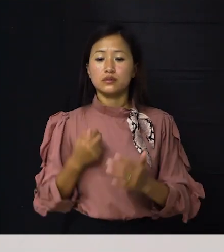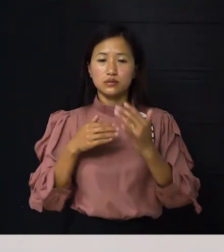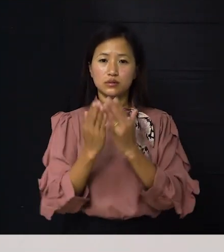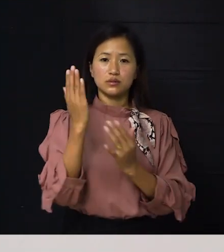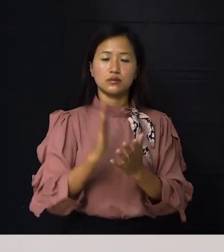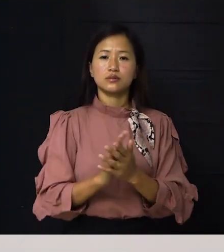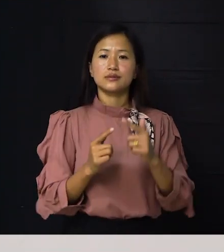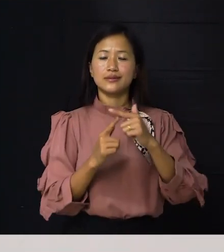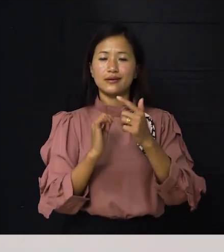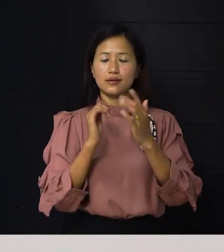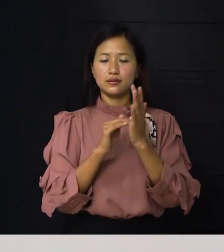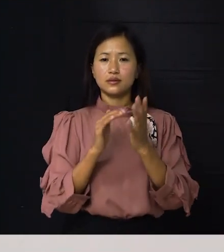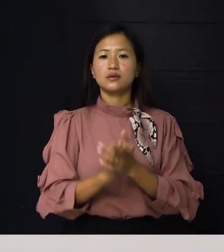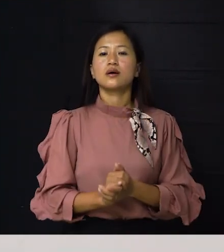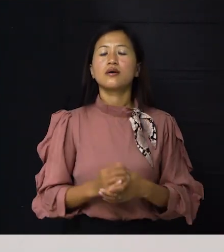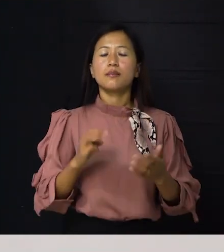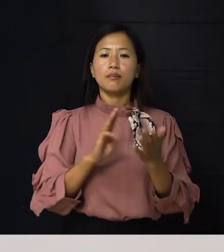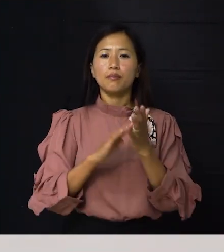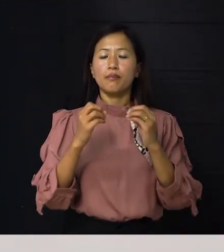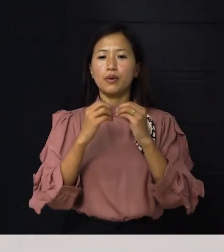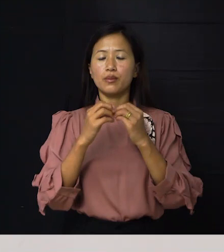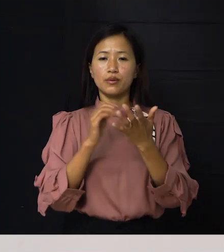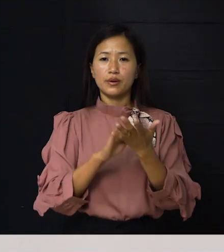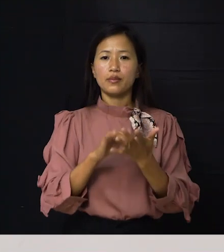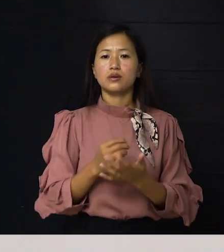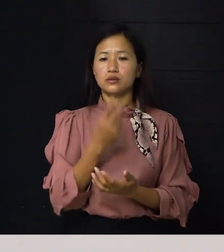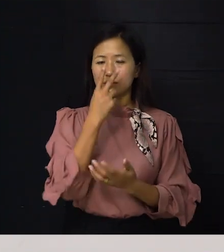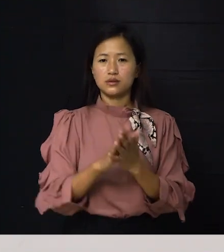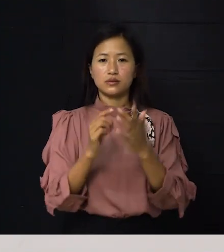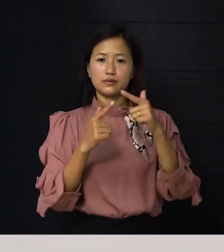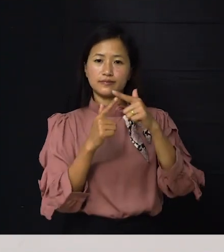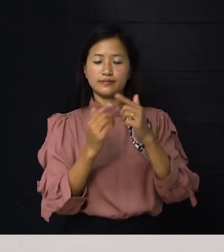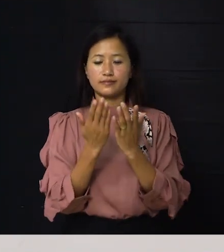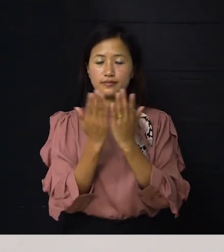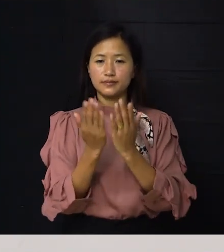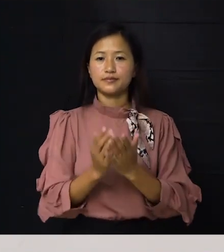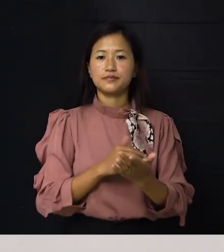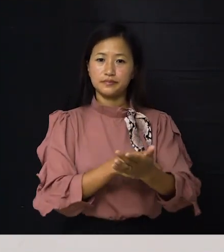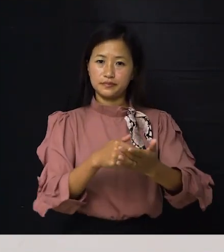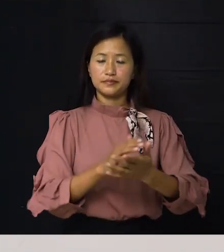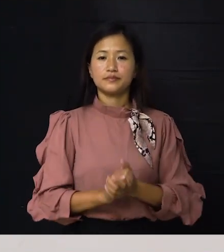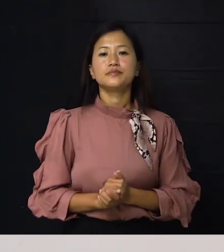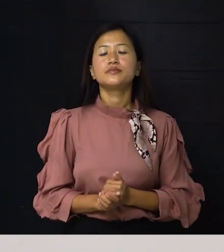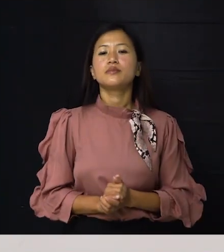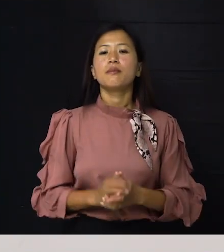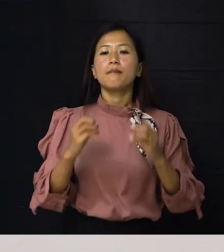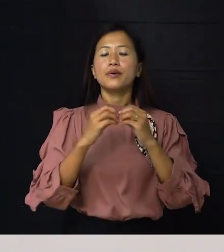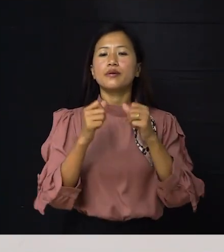through Tuzuk-i-Baburi and Baburnama. All right. Now, after some years, Babur